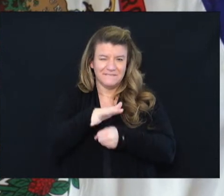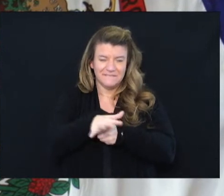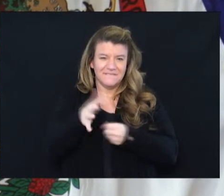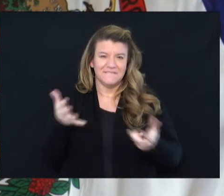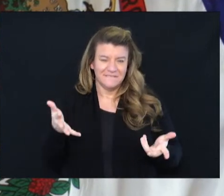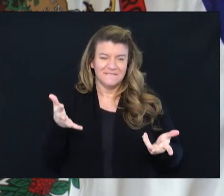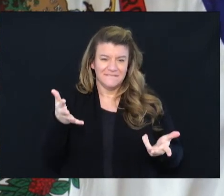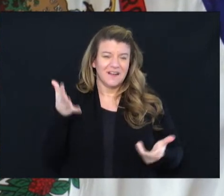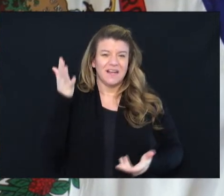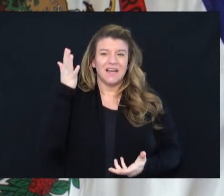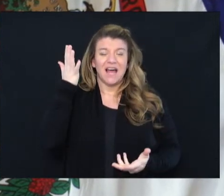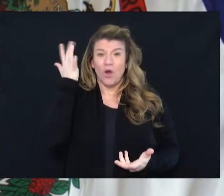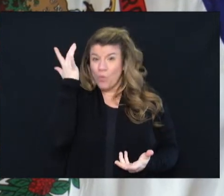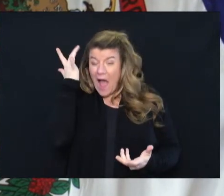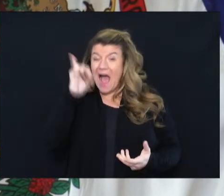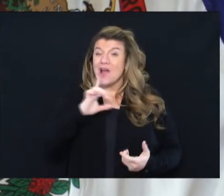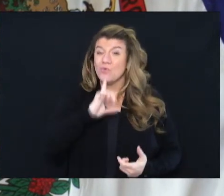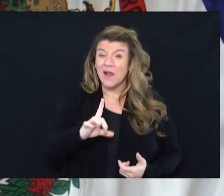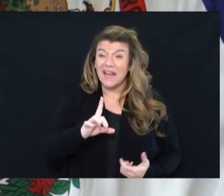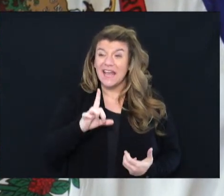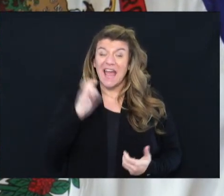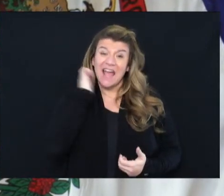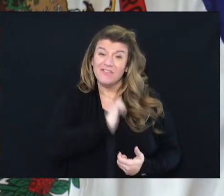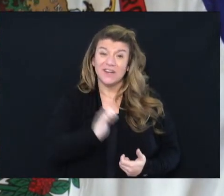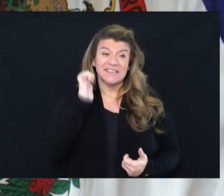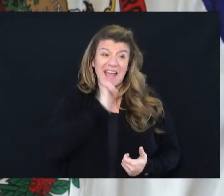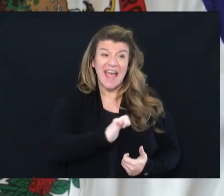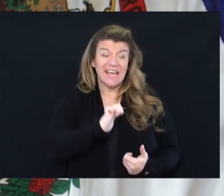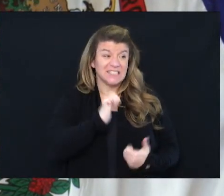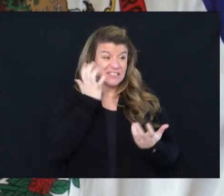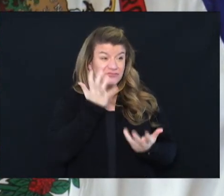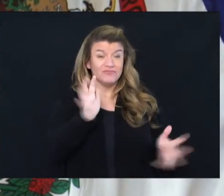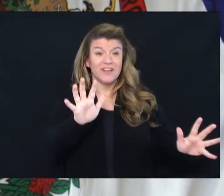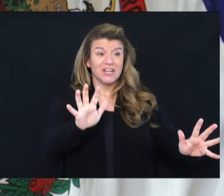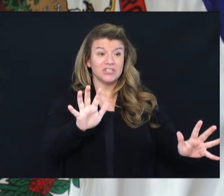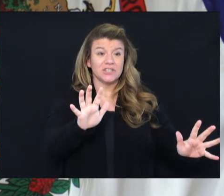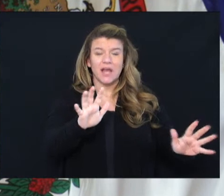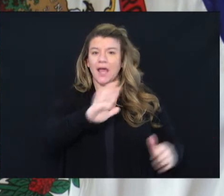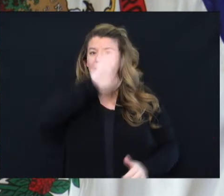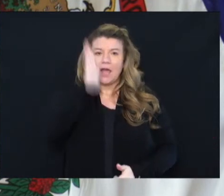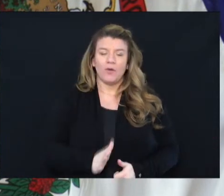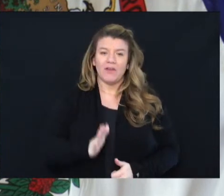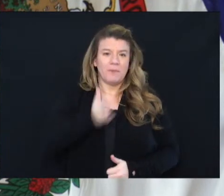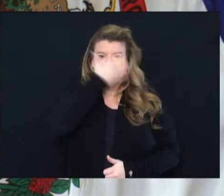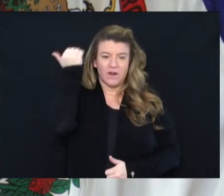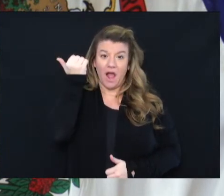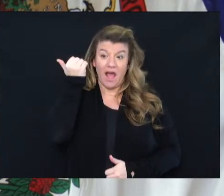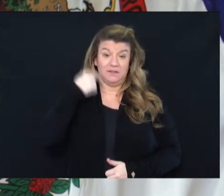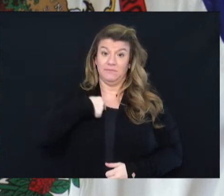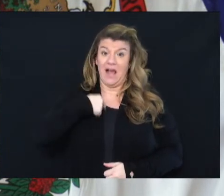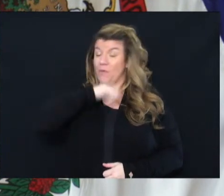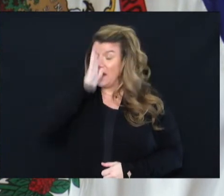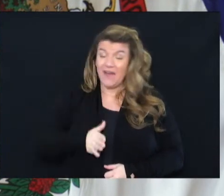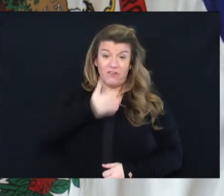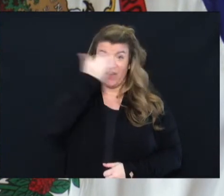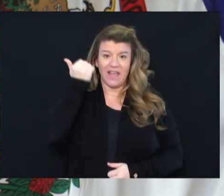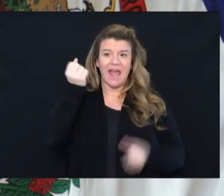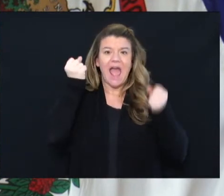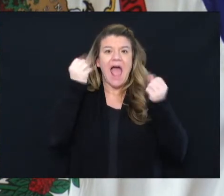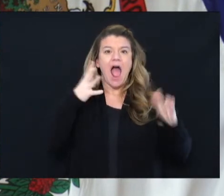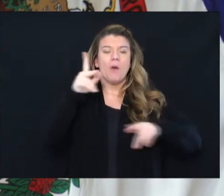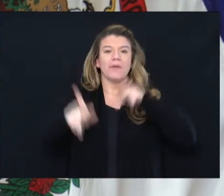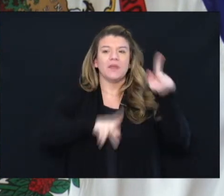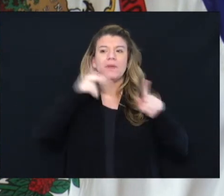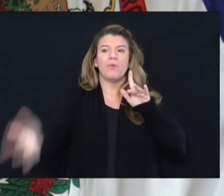because really at the end of the day, it'll never be forgotten by me, all the people that